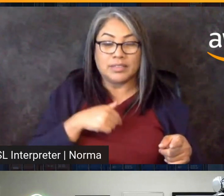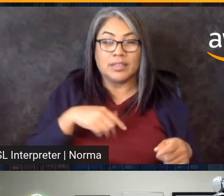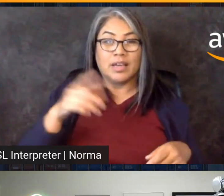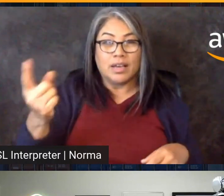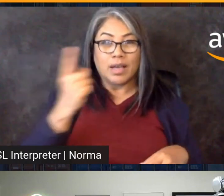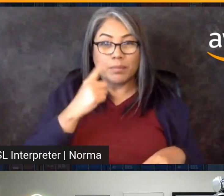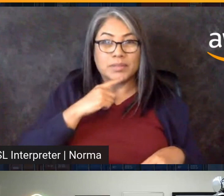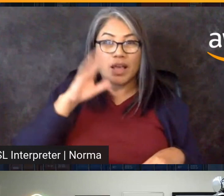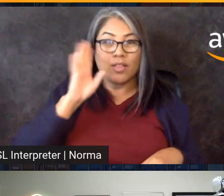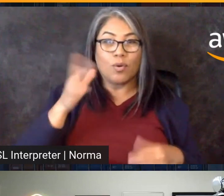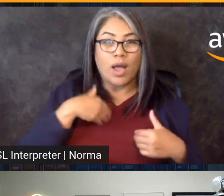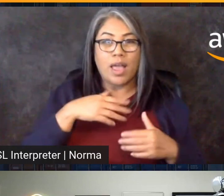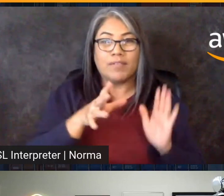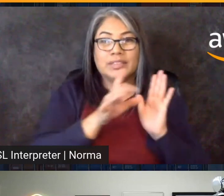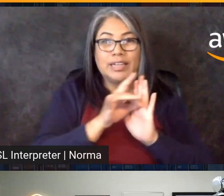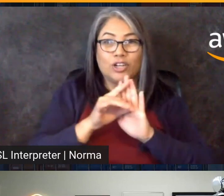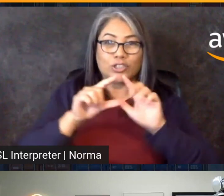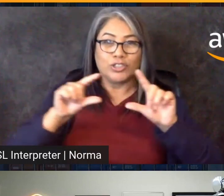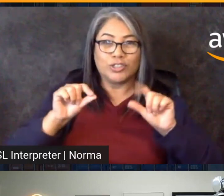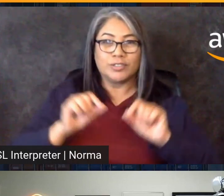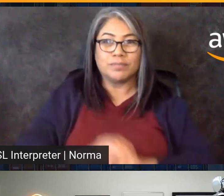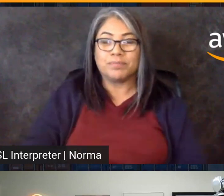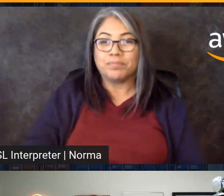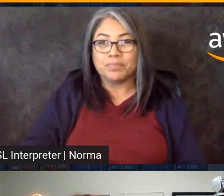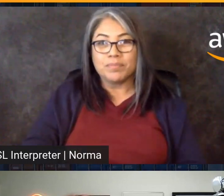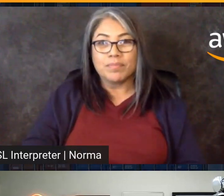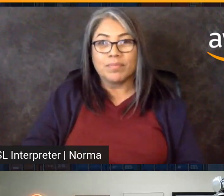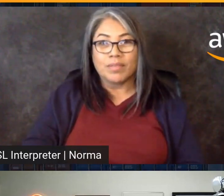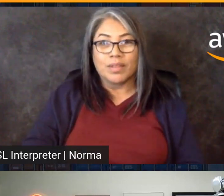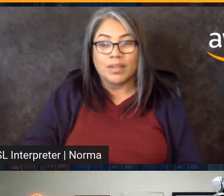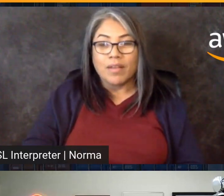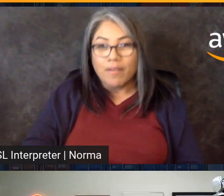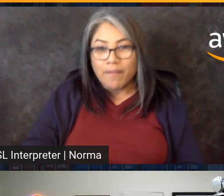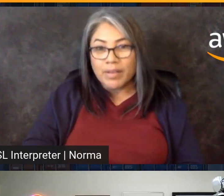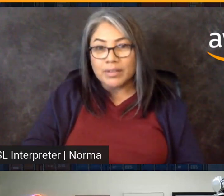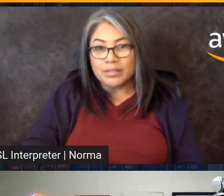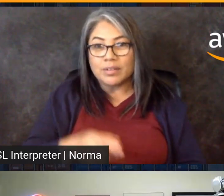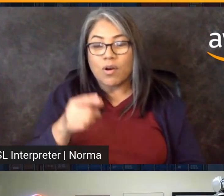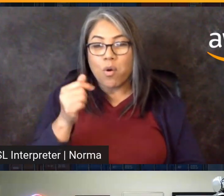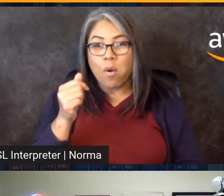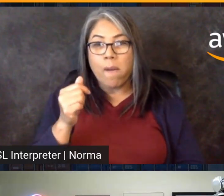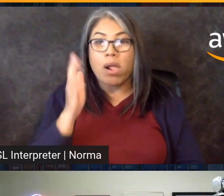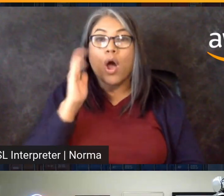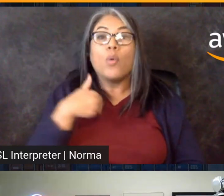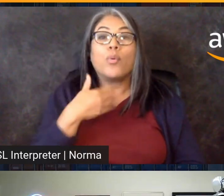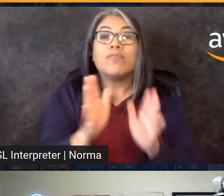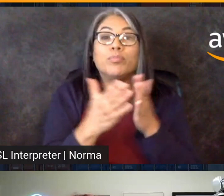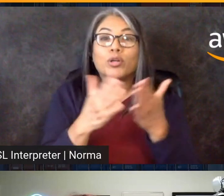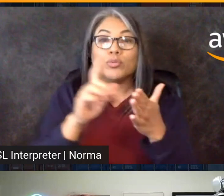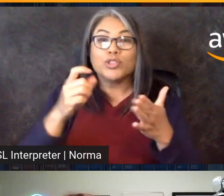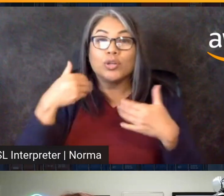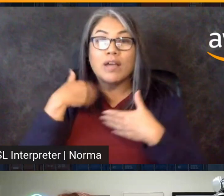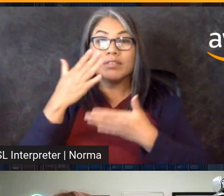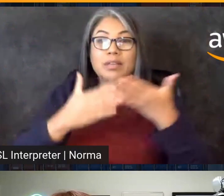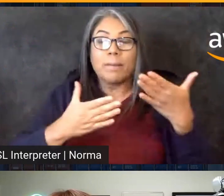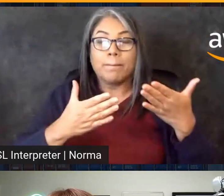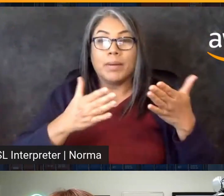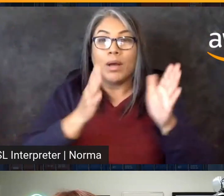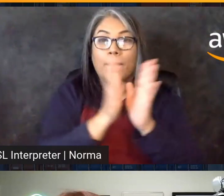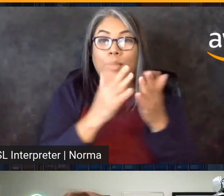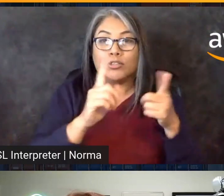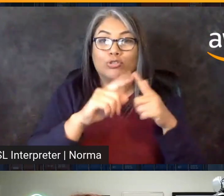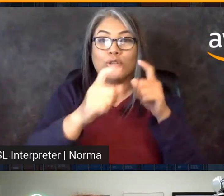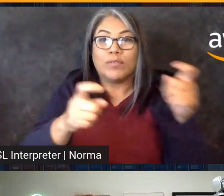have stickers. Oh, yeah. I'm coming for your stickers. We should have books. We should have some books to give